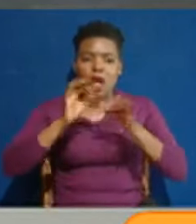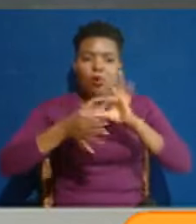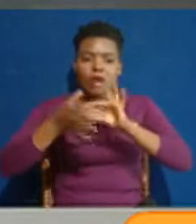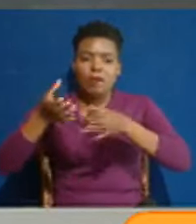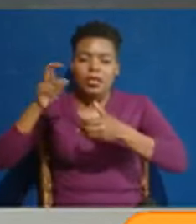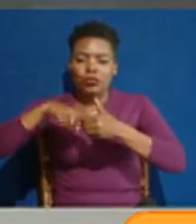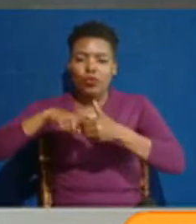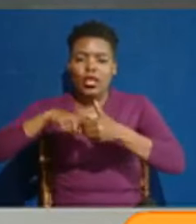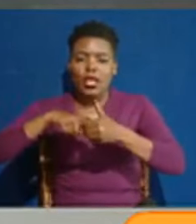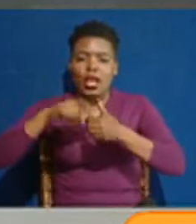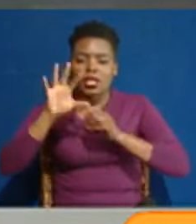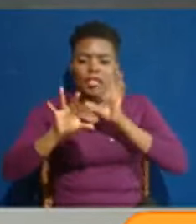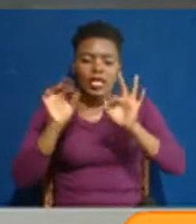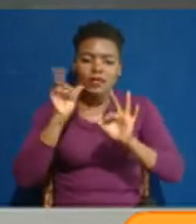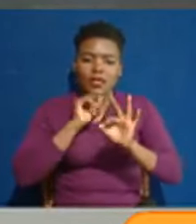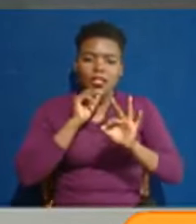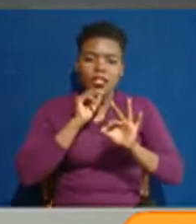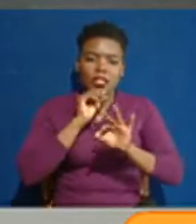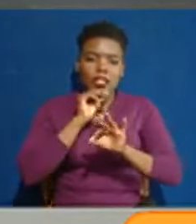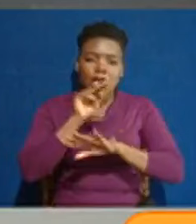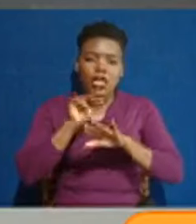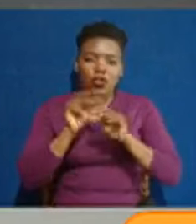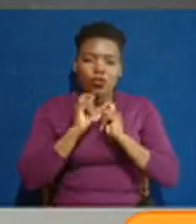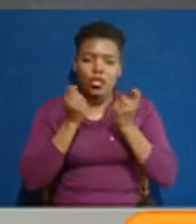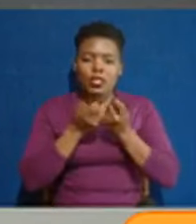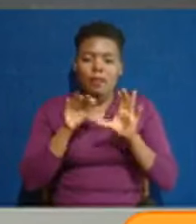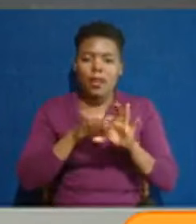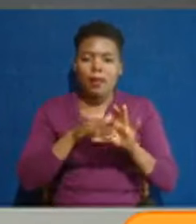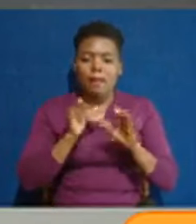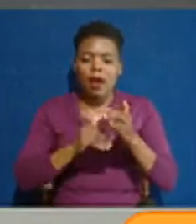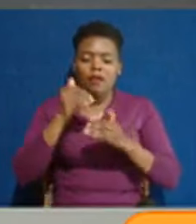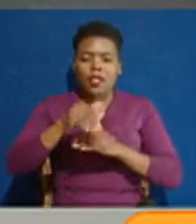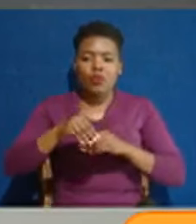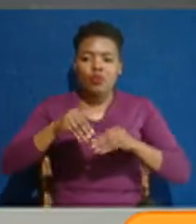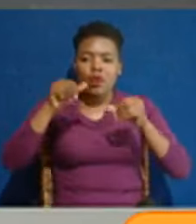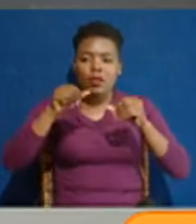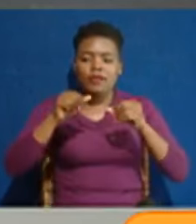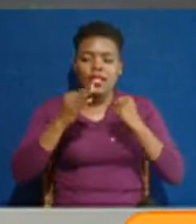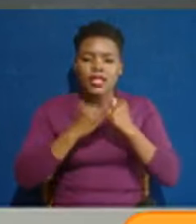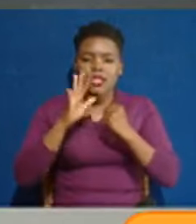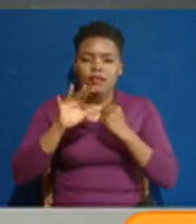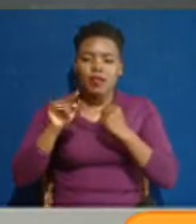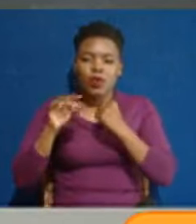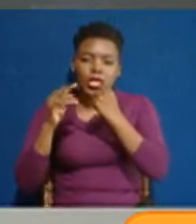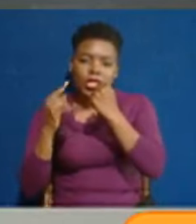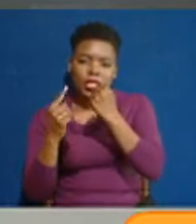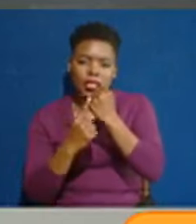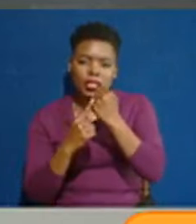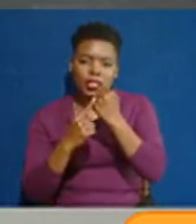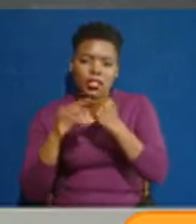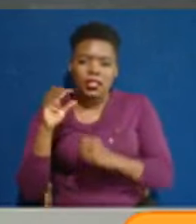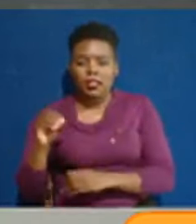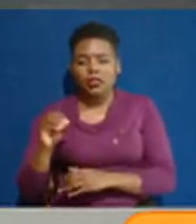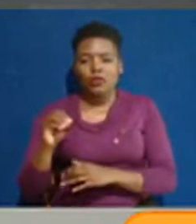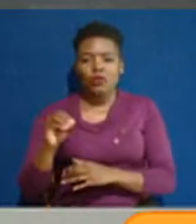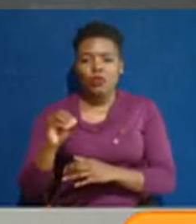the ranking system. The five times African champion missed the Olympic qualifying throw of 85.50 meters, but